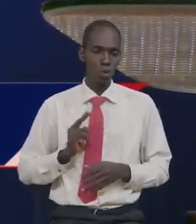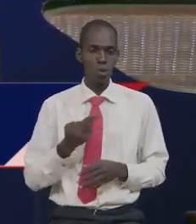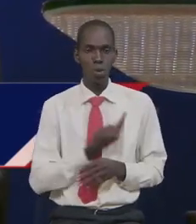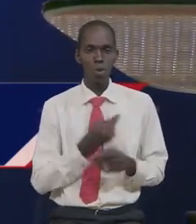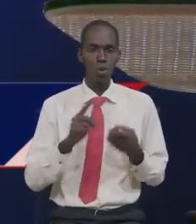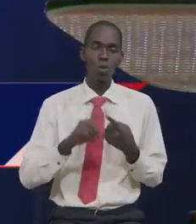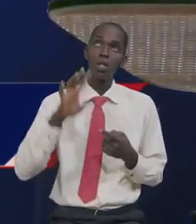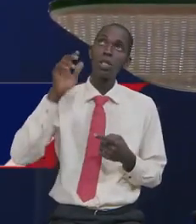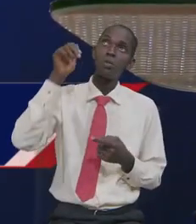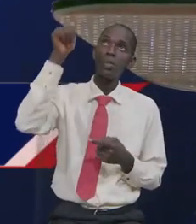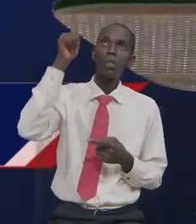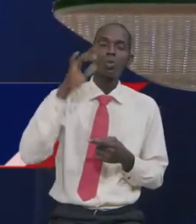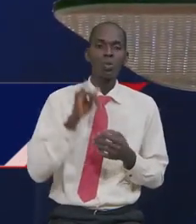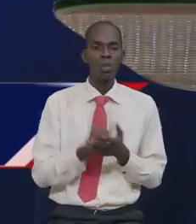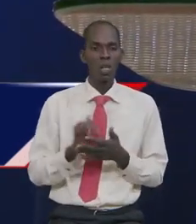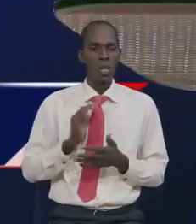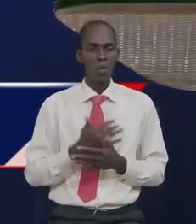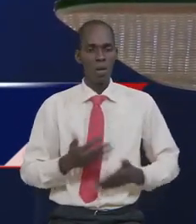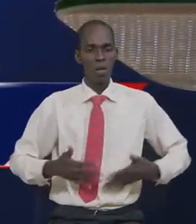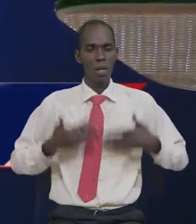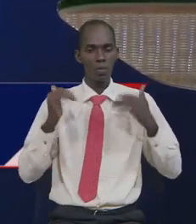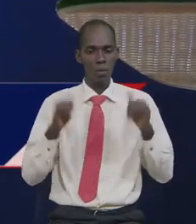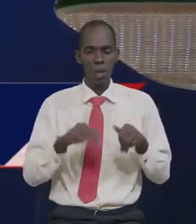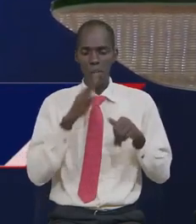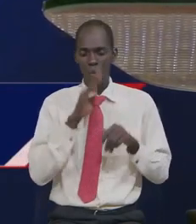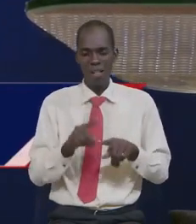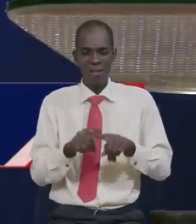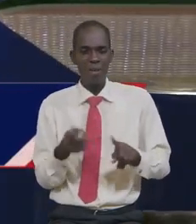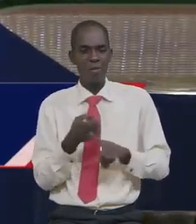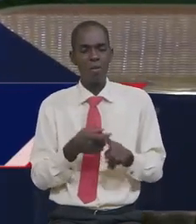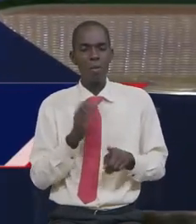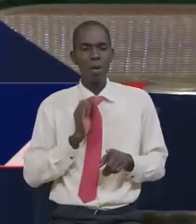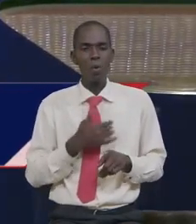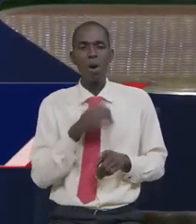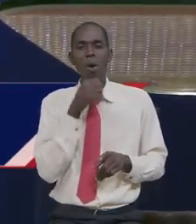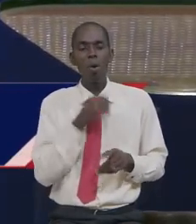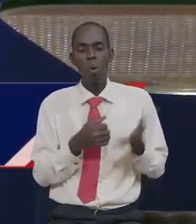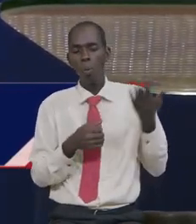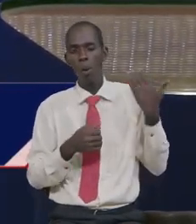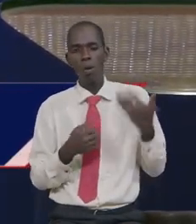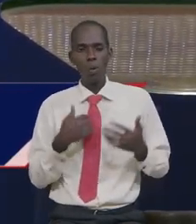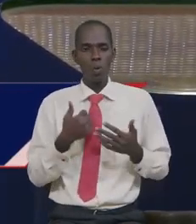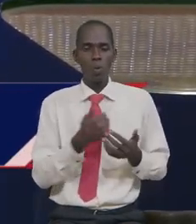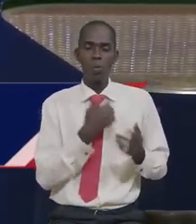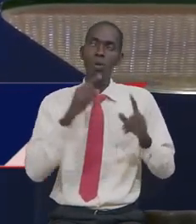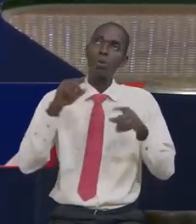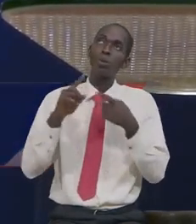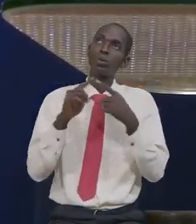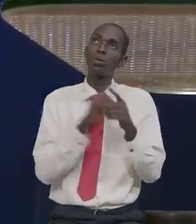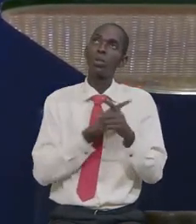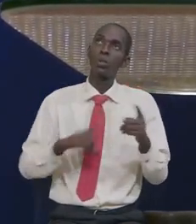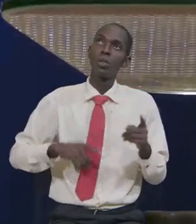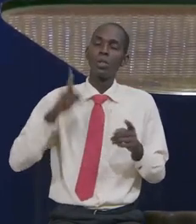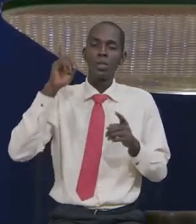totally different from what we were in the past. We come to the Lord and then he purges our